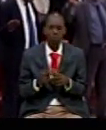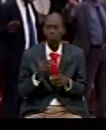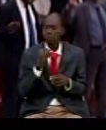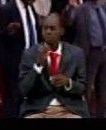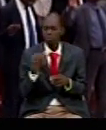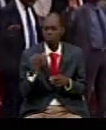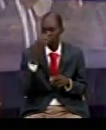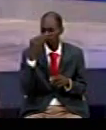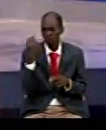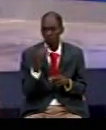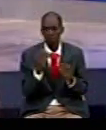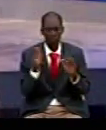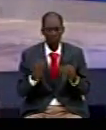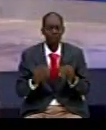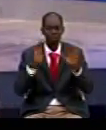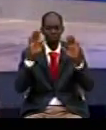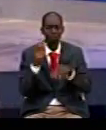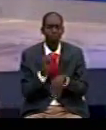Indisputable miracle.